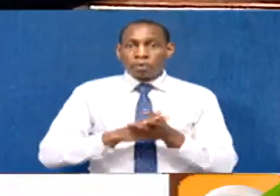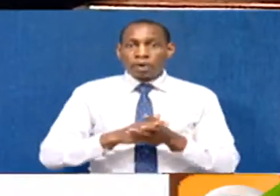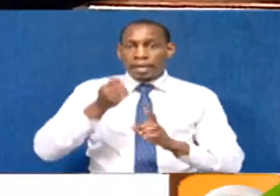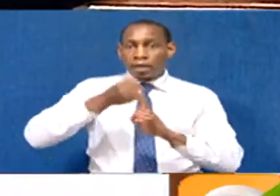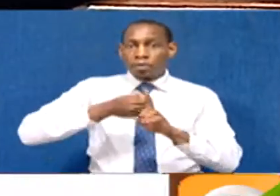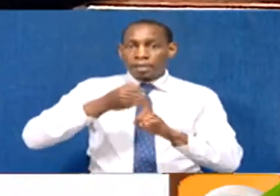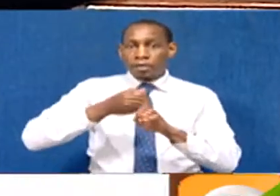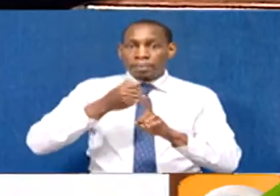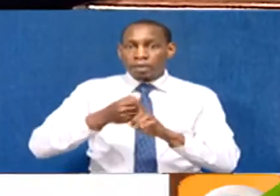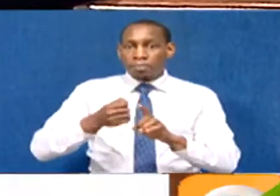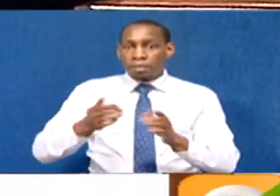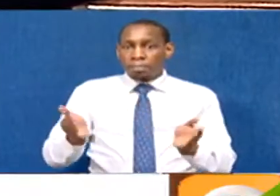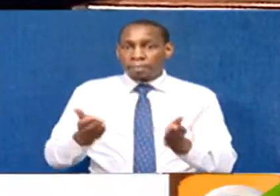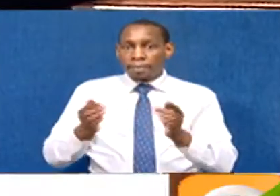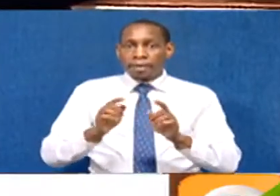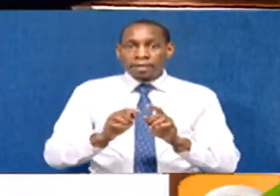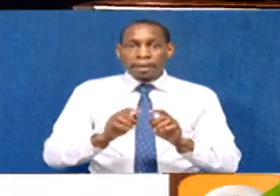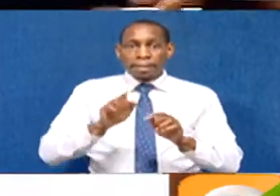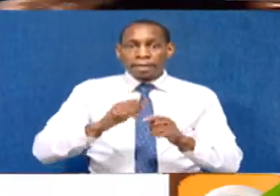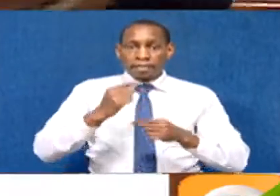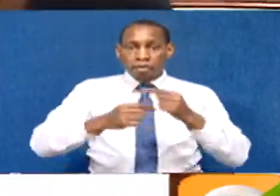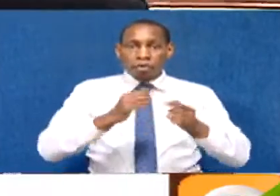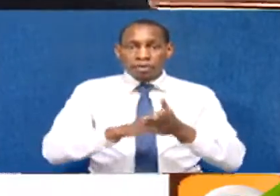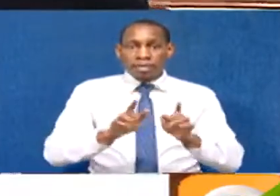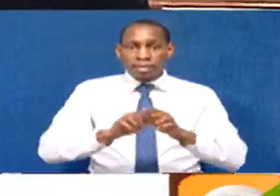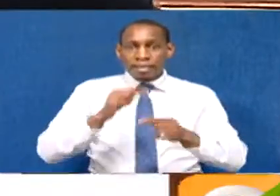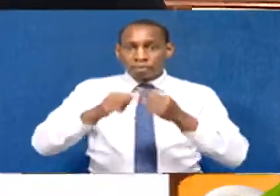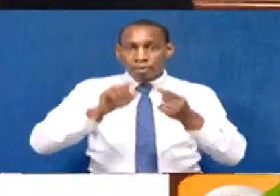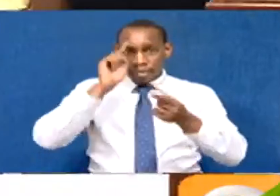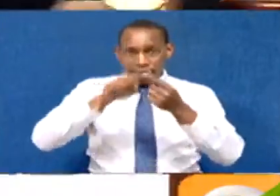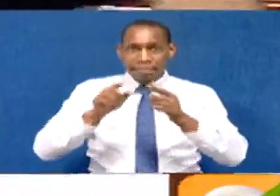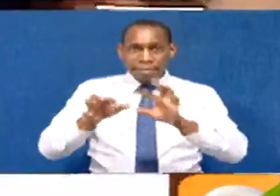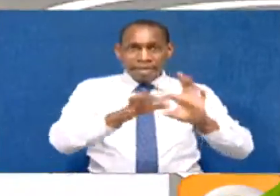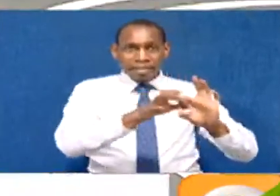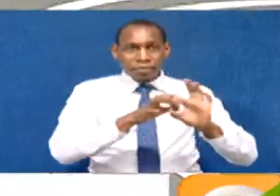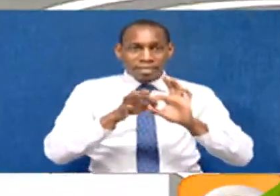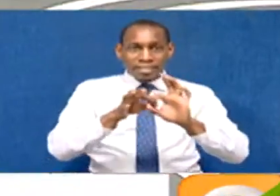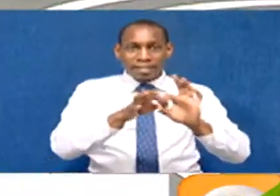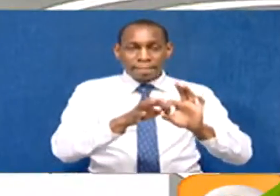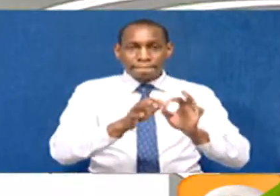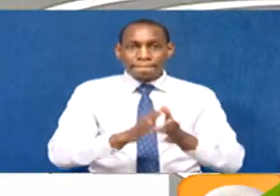have to tighten it. Mm. Lakini pia tuendele na azimio la umoja.